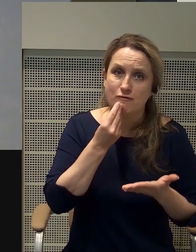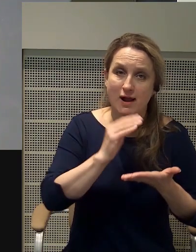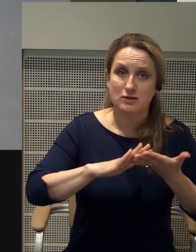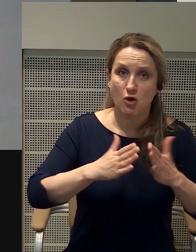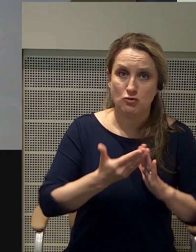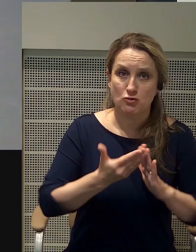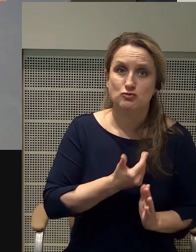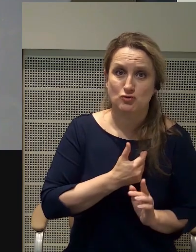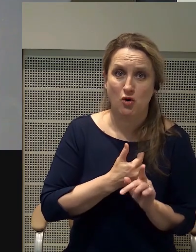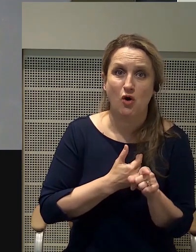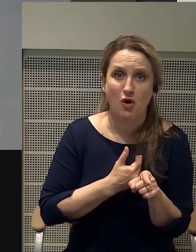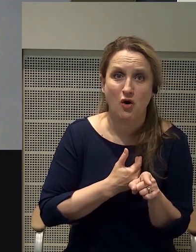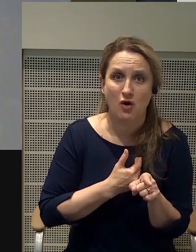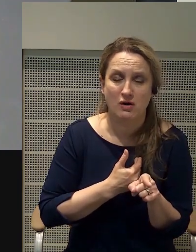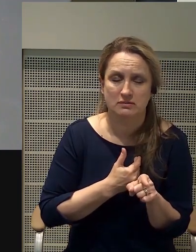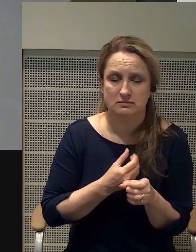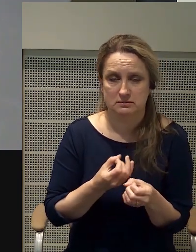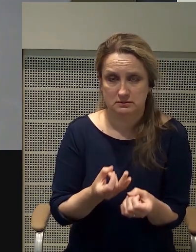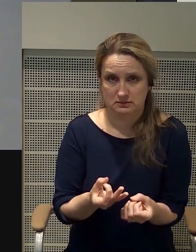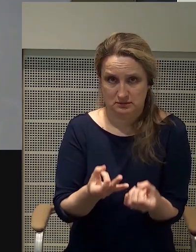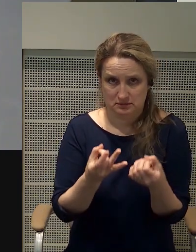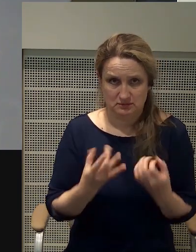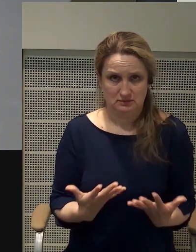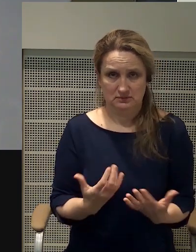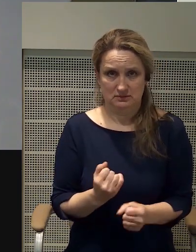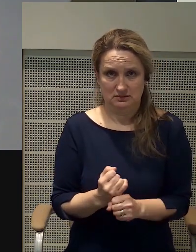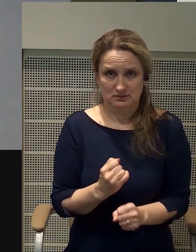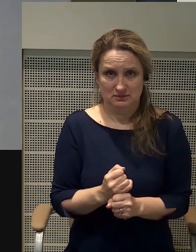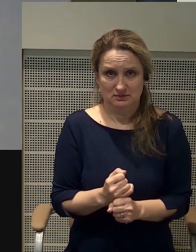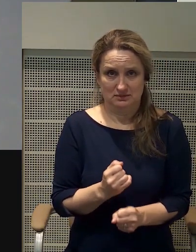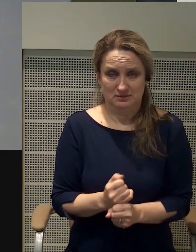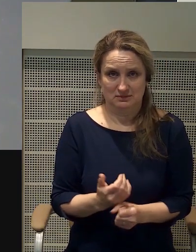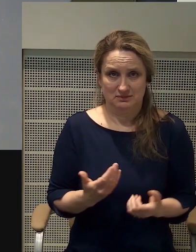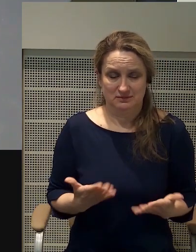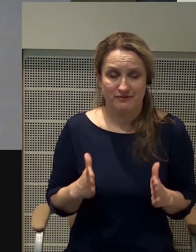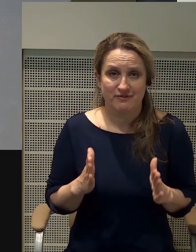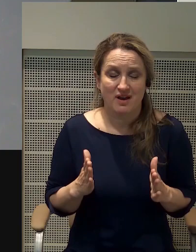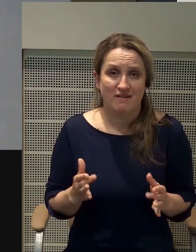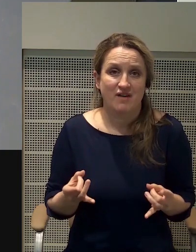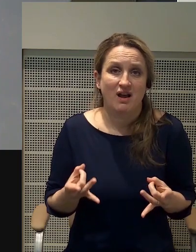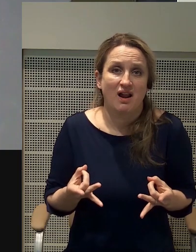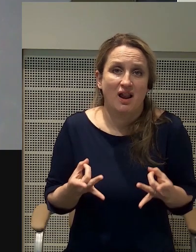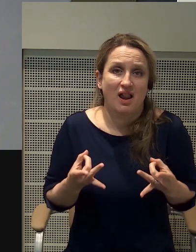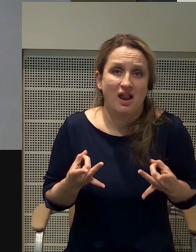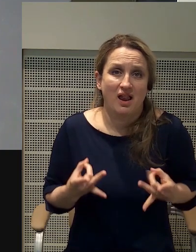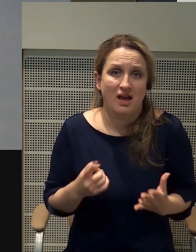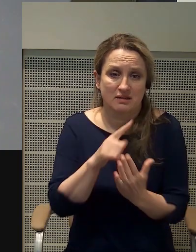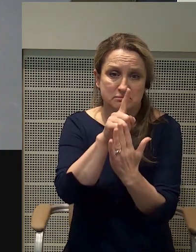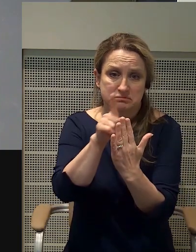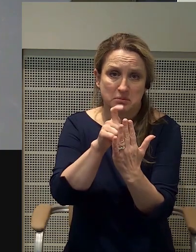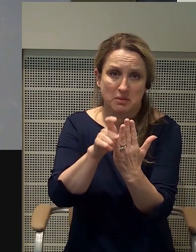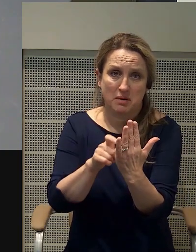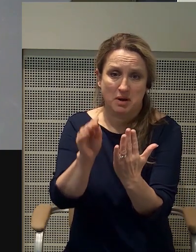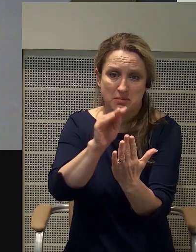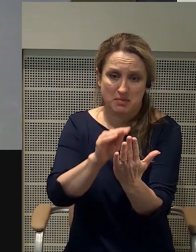effective to send out the questionnaires and have everyone complete it. The participation, I think, in our studies is about 65 to